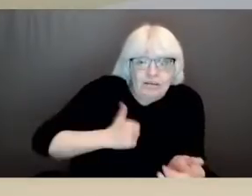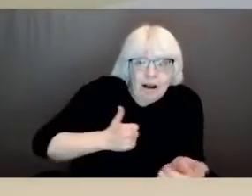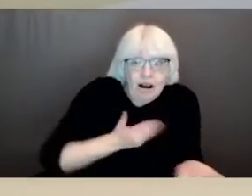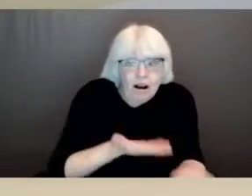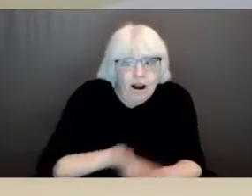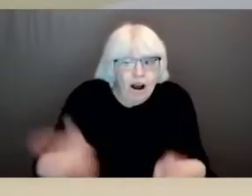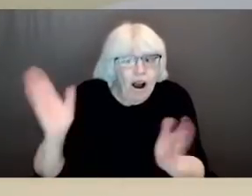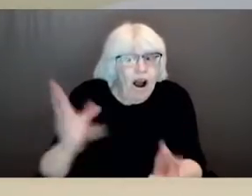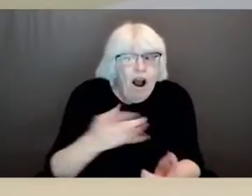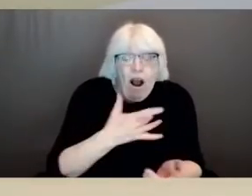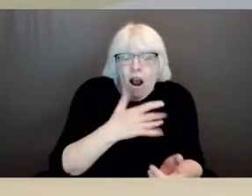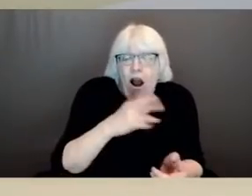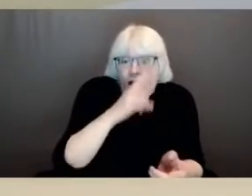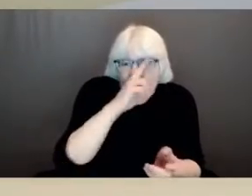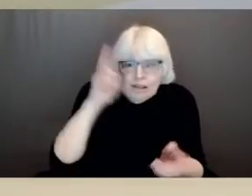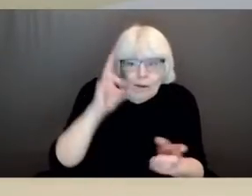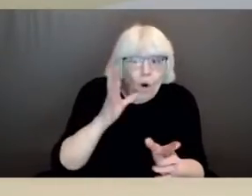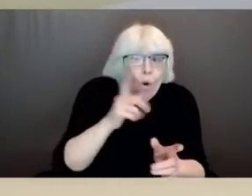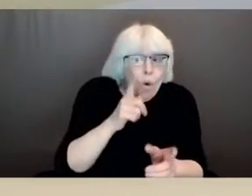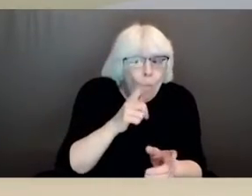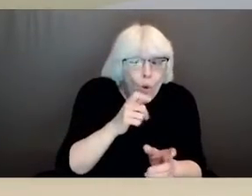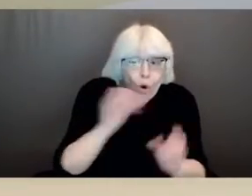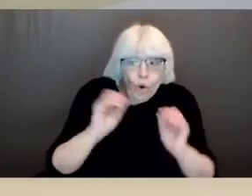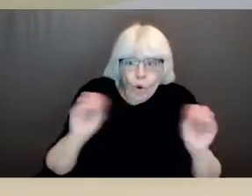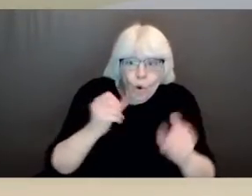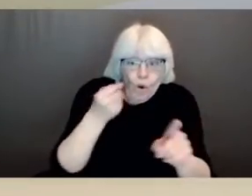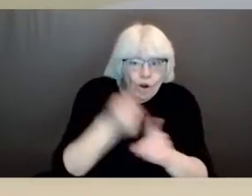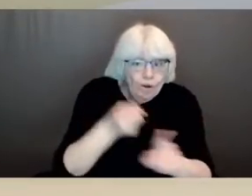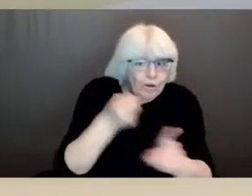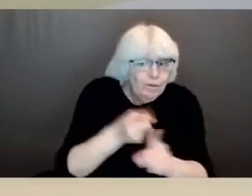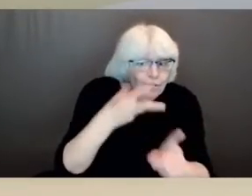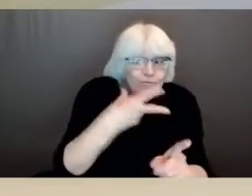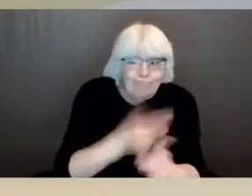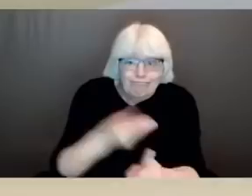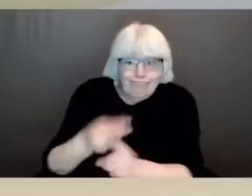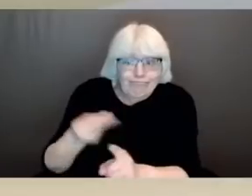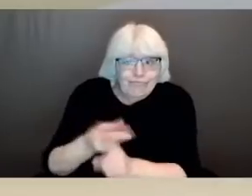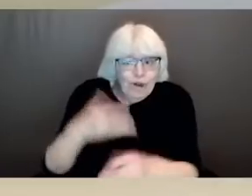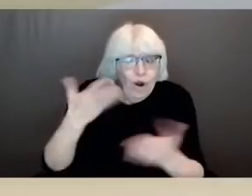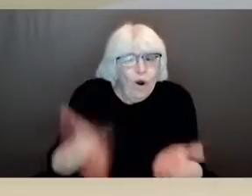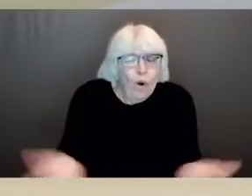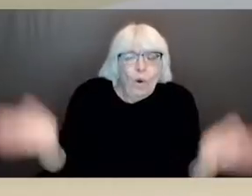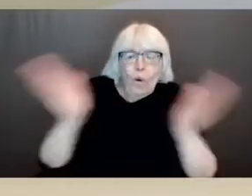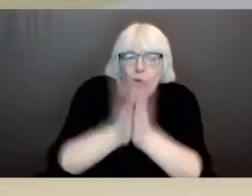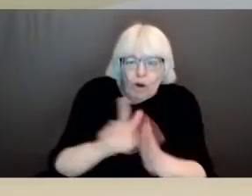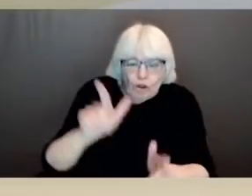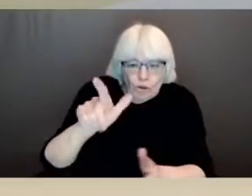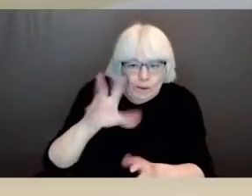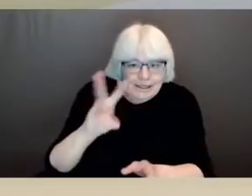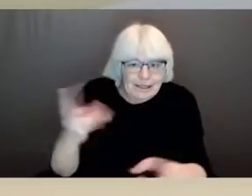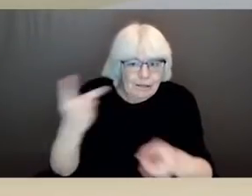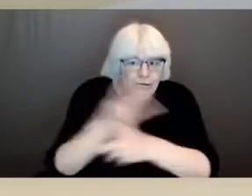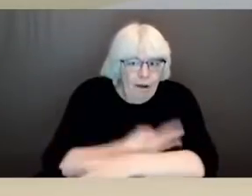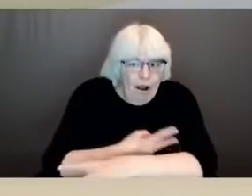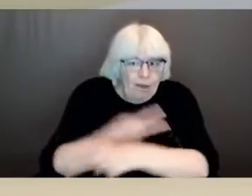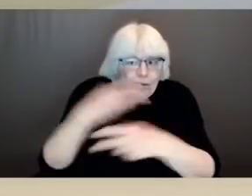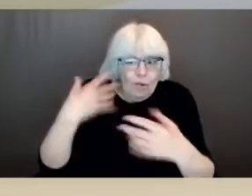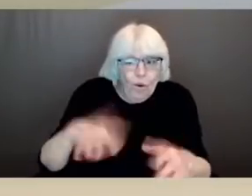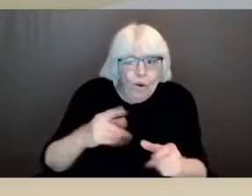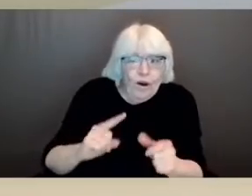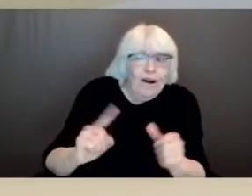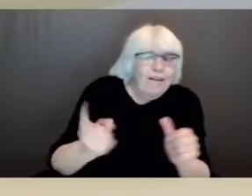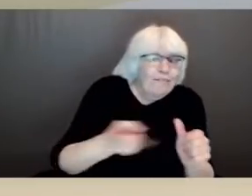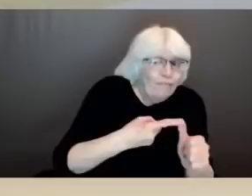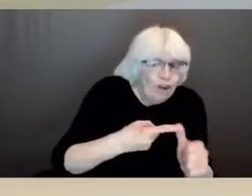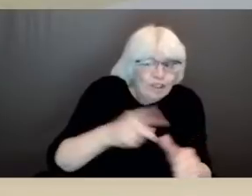was 26 times higher than in fully vaccinated individuals. Being fully vaccinated is especially important for